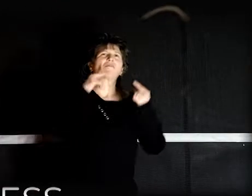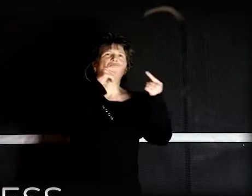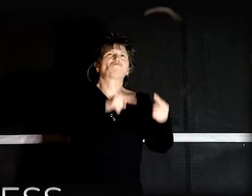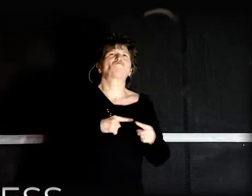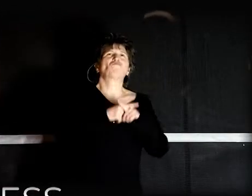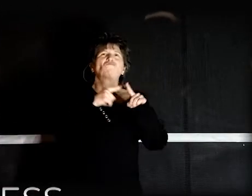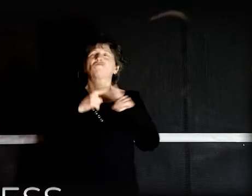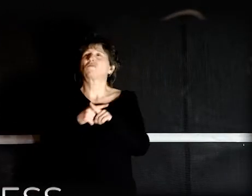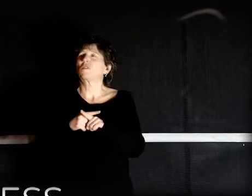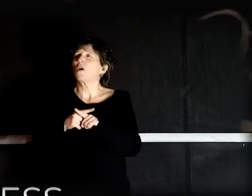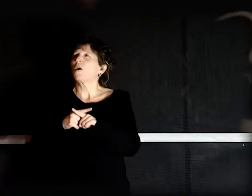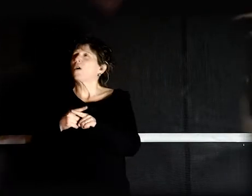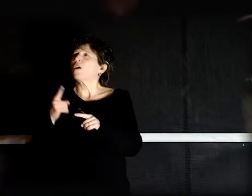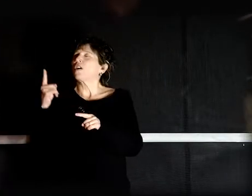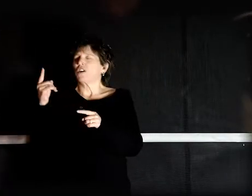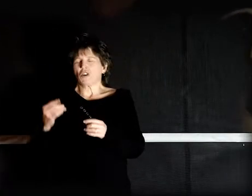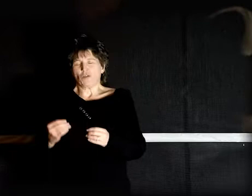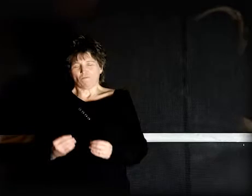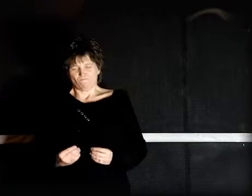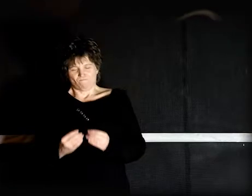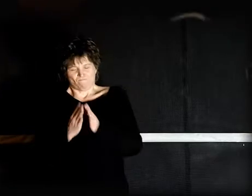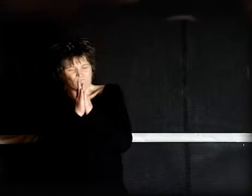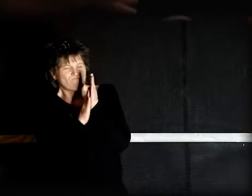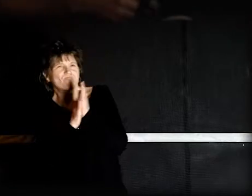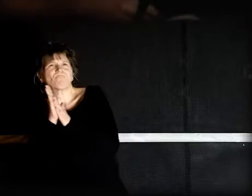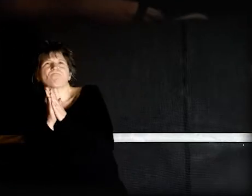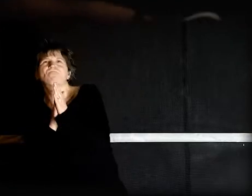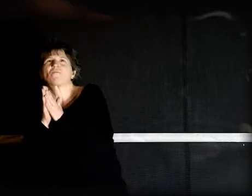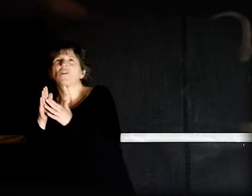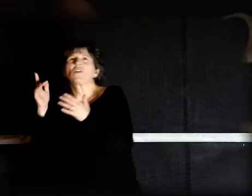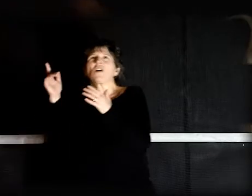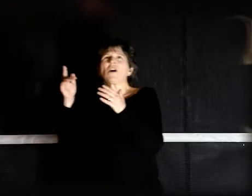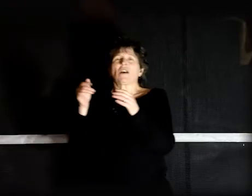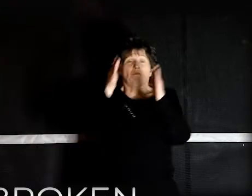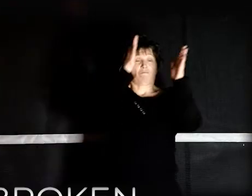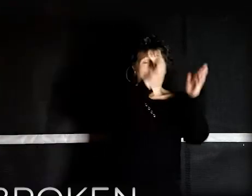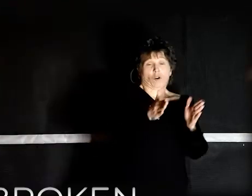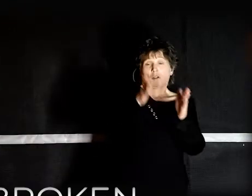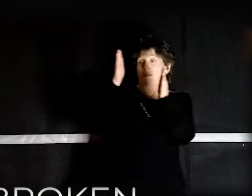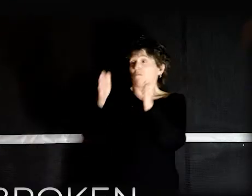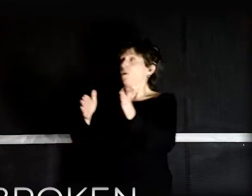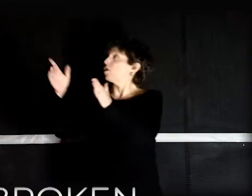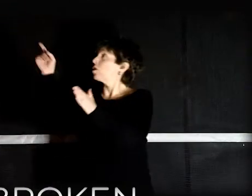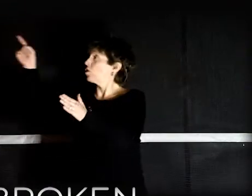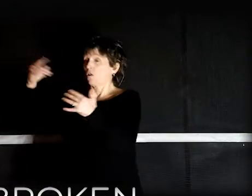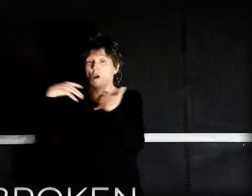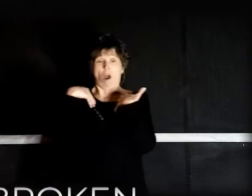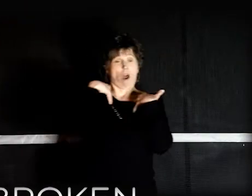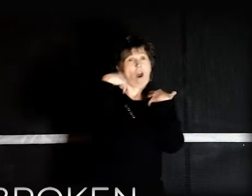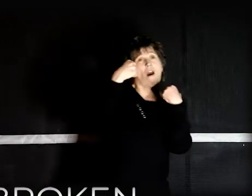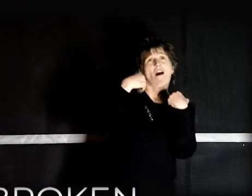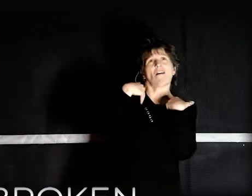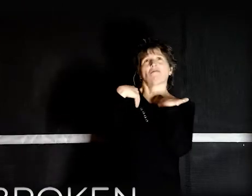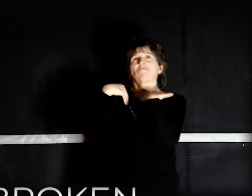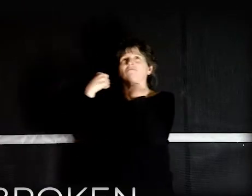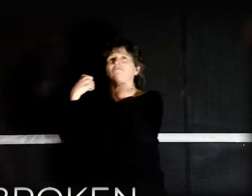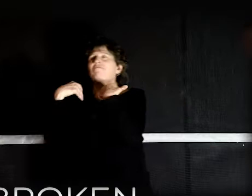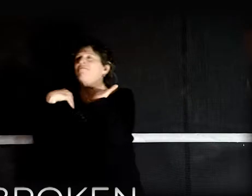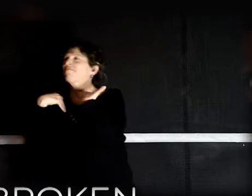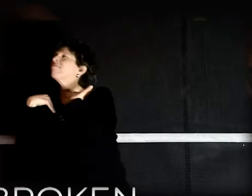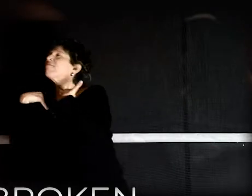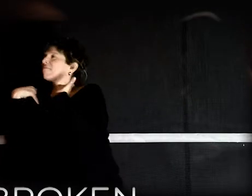my darkness. You give hope. You restore